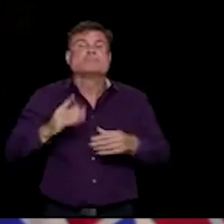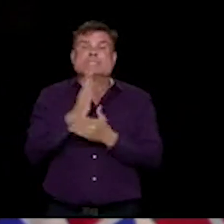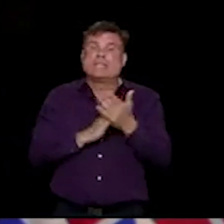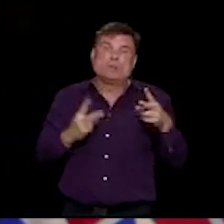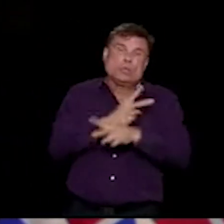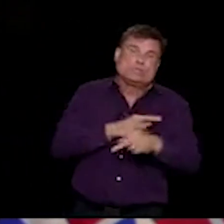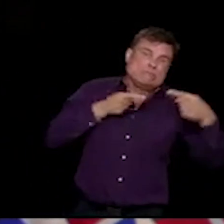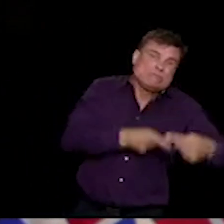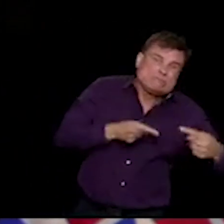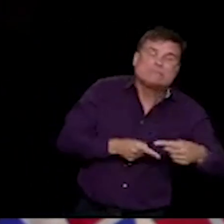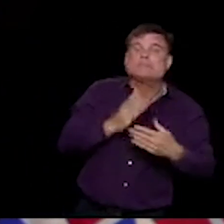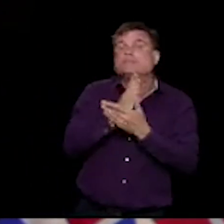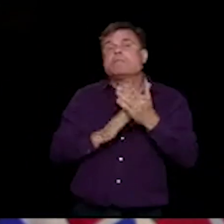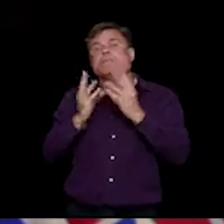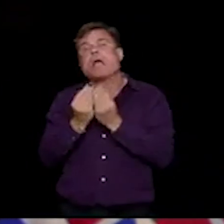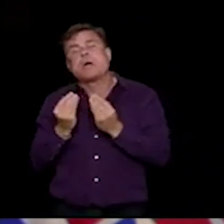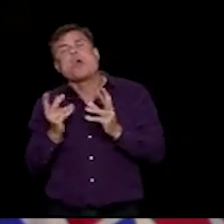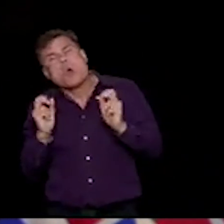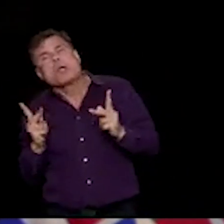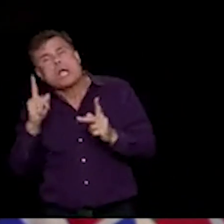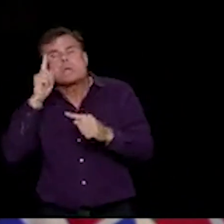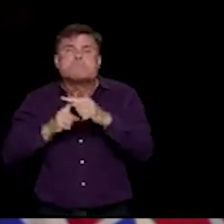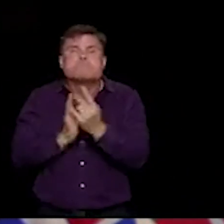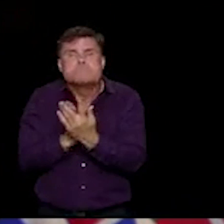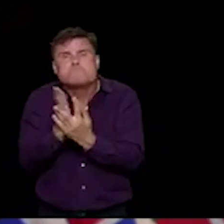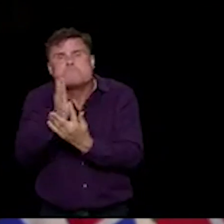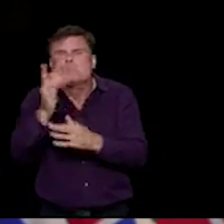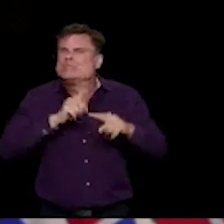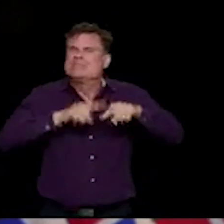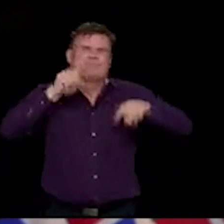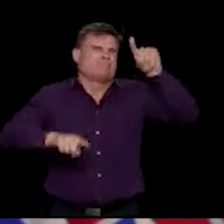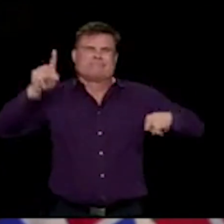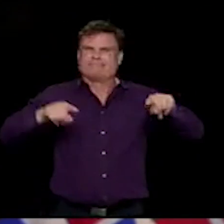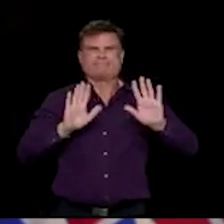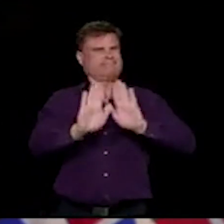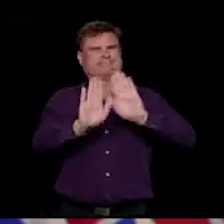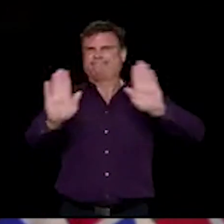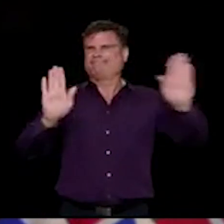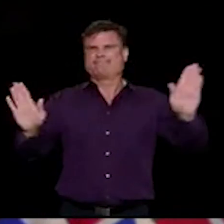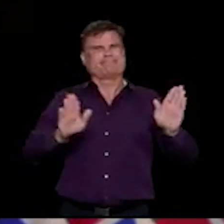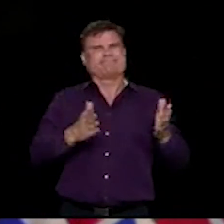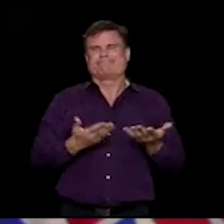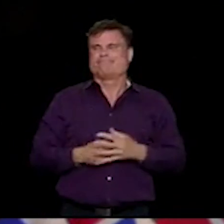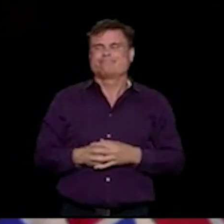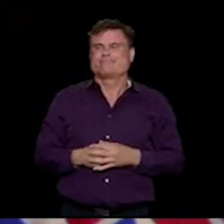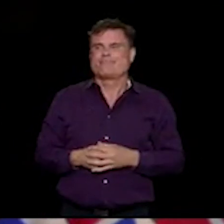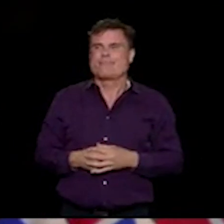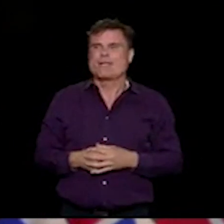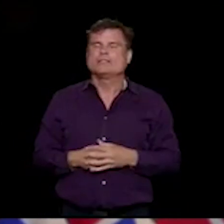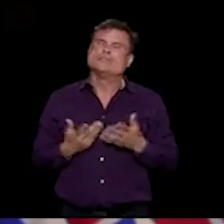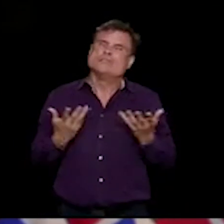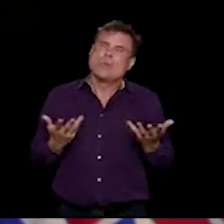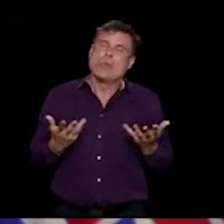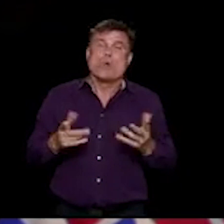decisions for themselves. And some of that will be who else is in the household bubble, the people that you do have consistent close